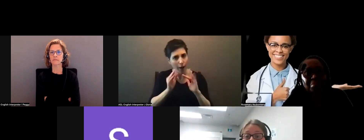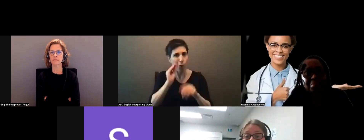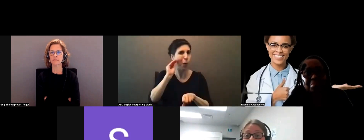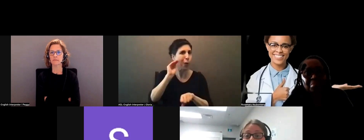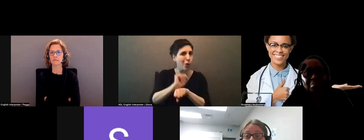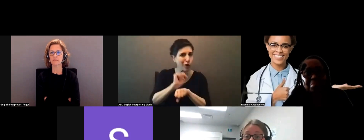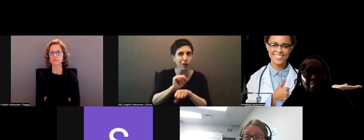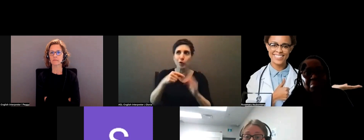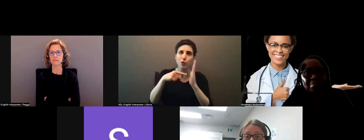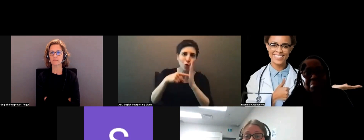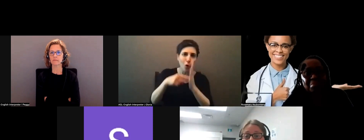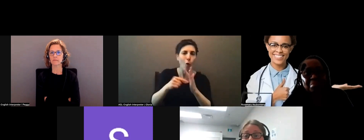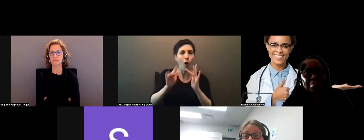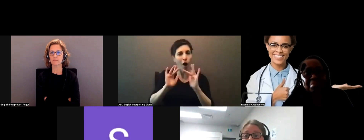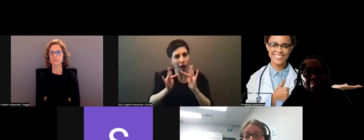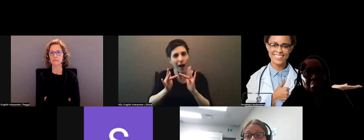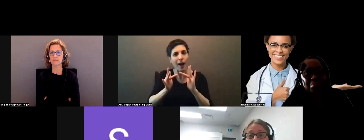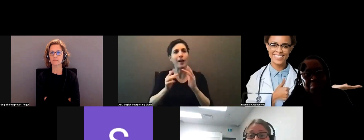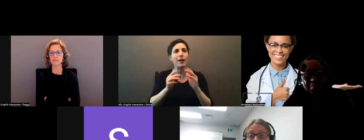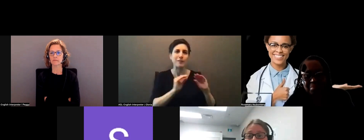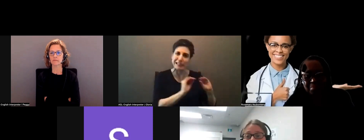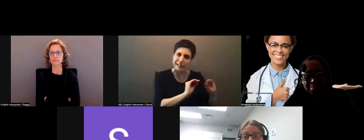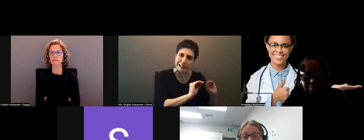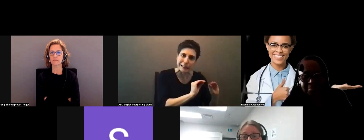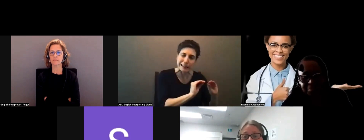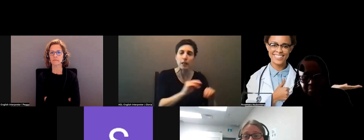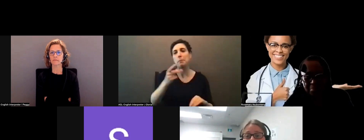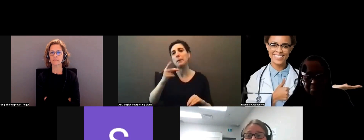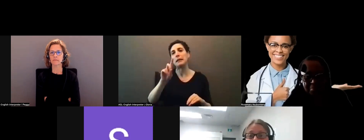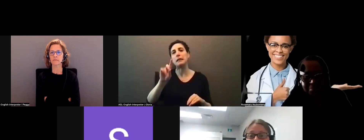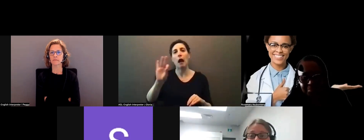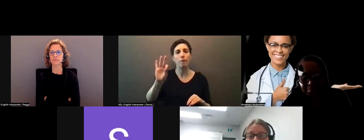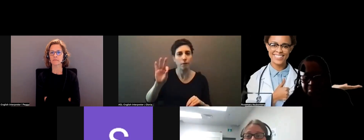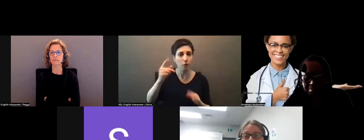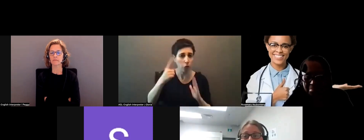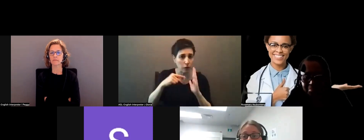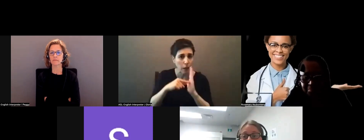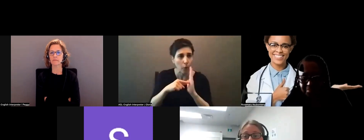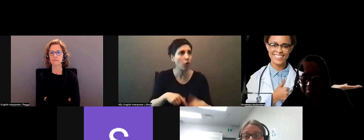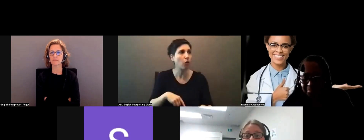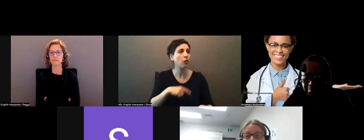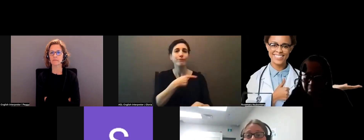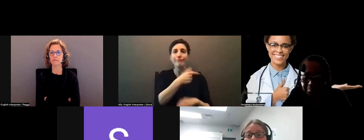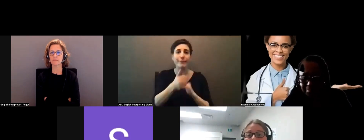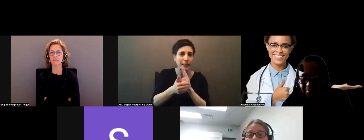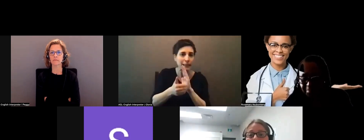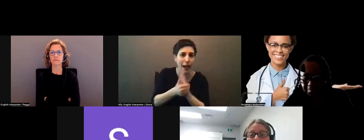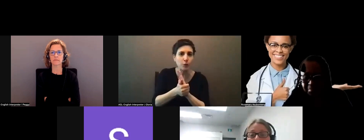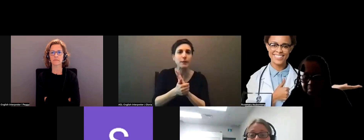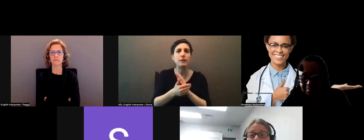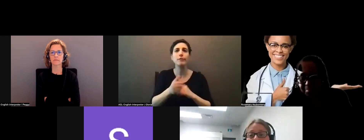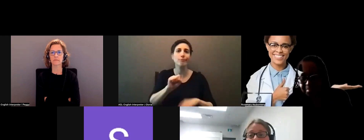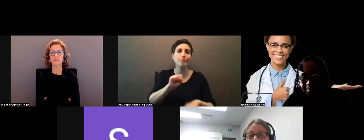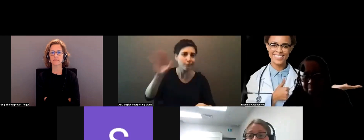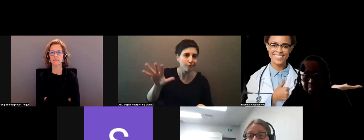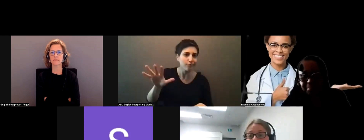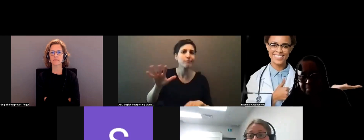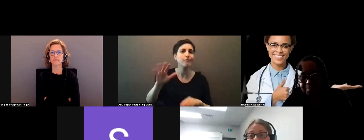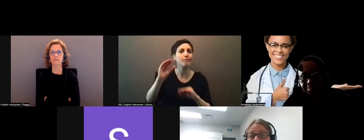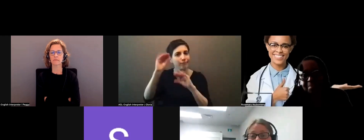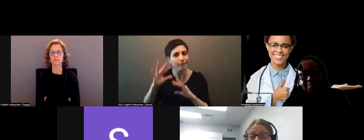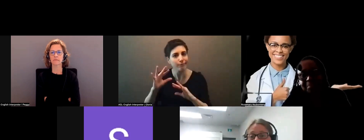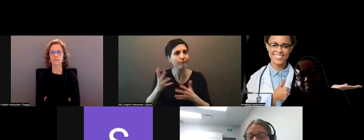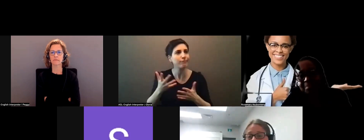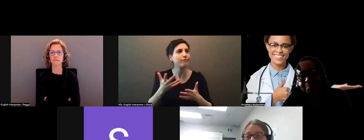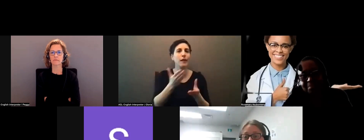her work with the instructor, like sharing PDF, creating attachment, organizing her work in files based